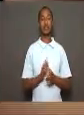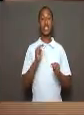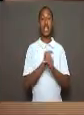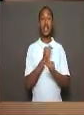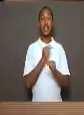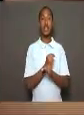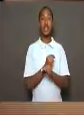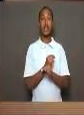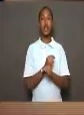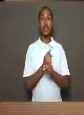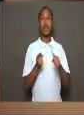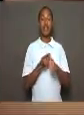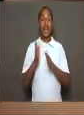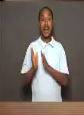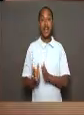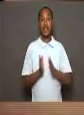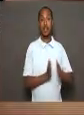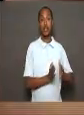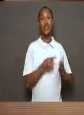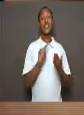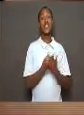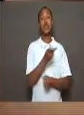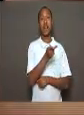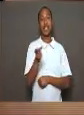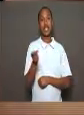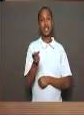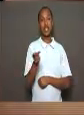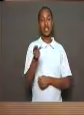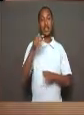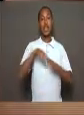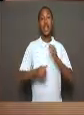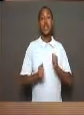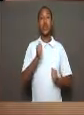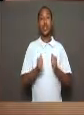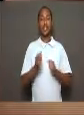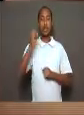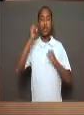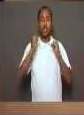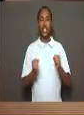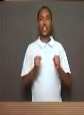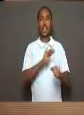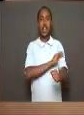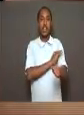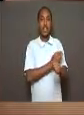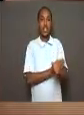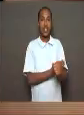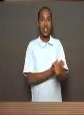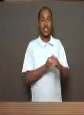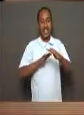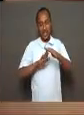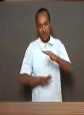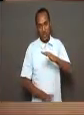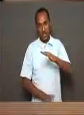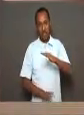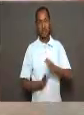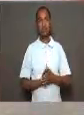Nature prefers arrangements of these particles in which the potential energy is reduced.